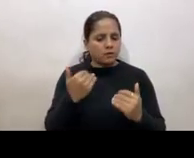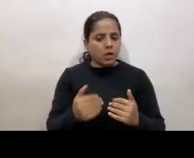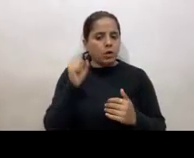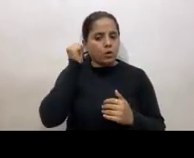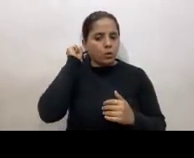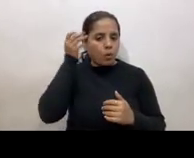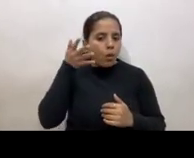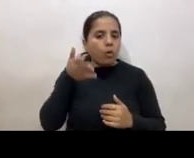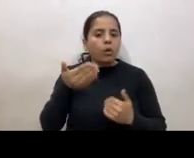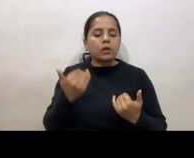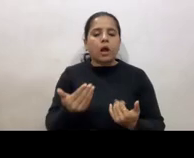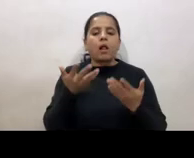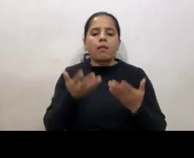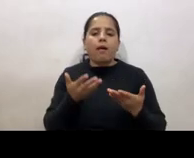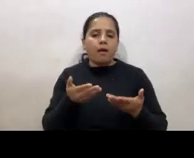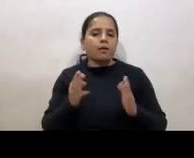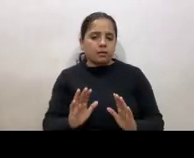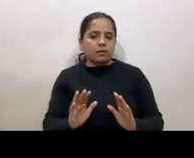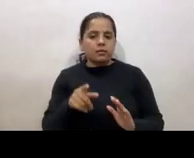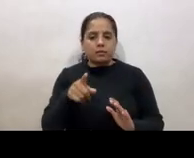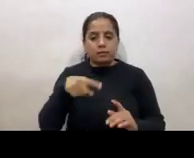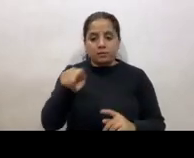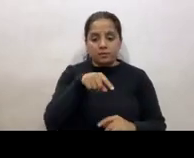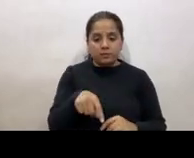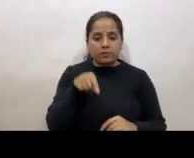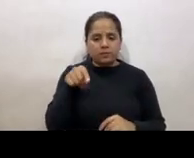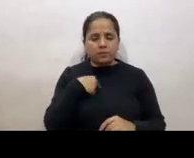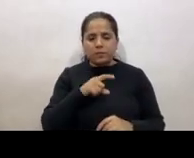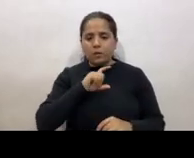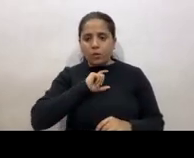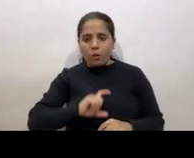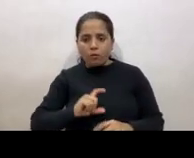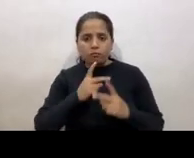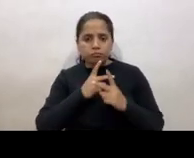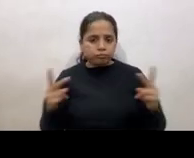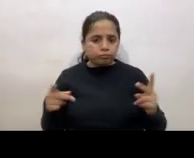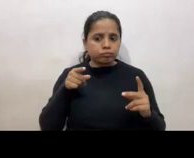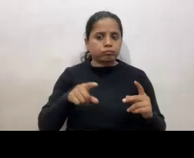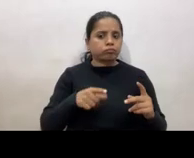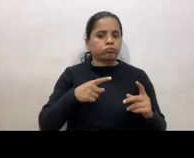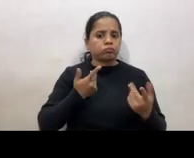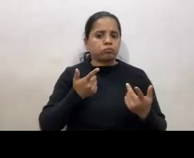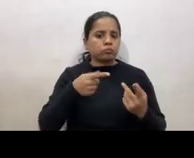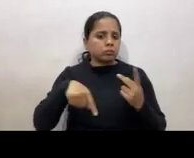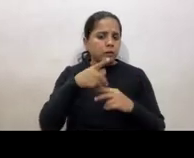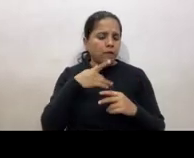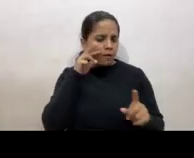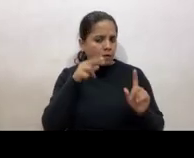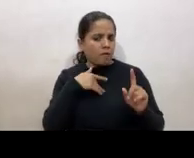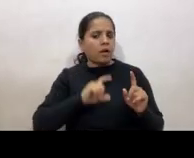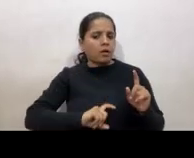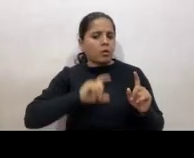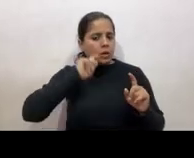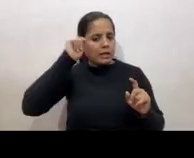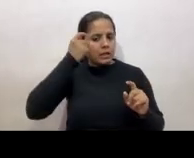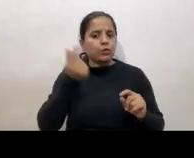cognitive load is kept lighter. This lends confidence and eventually boosts the use of